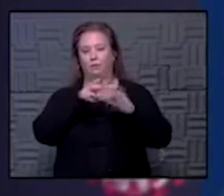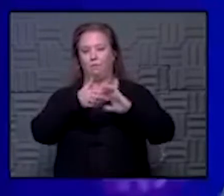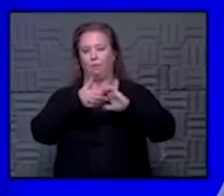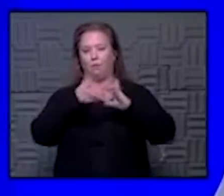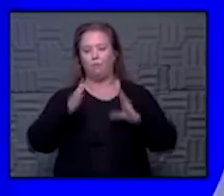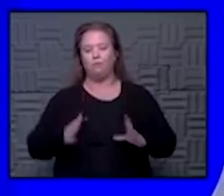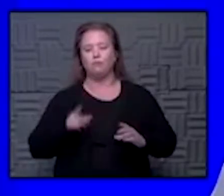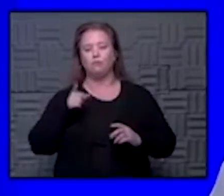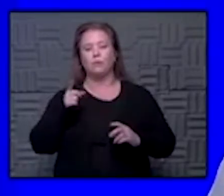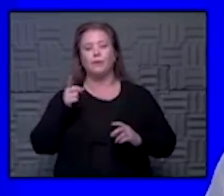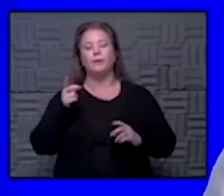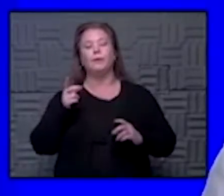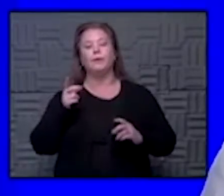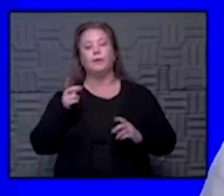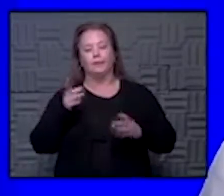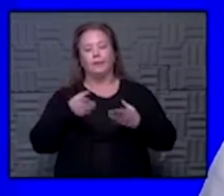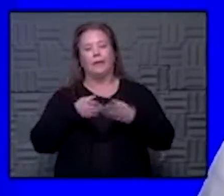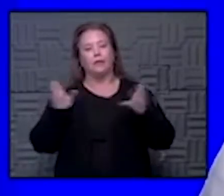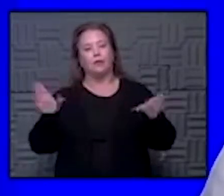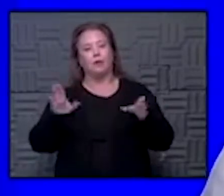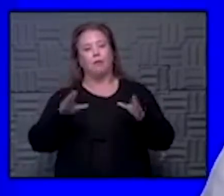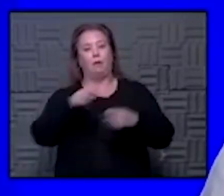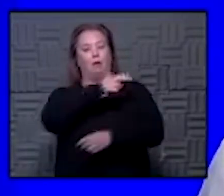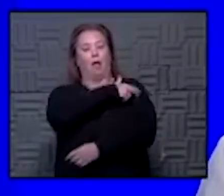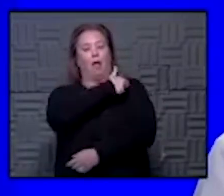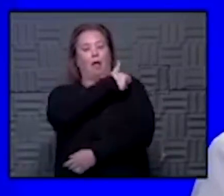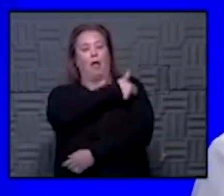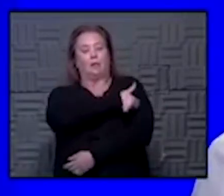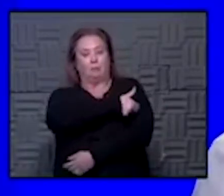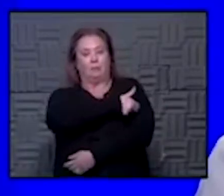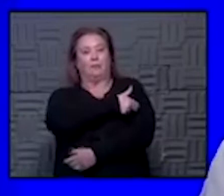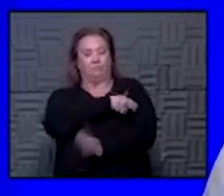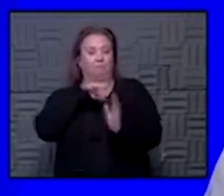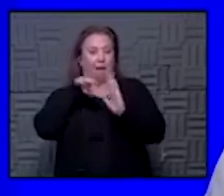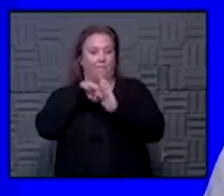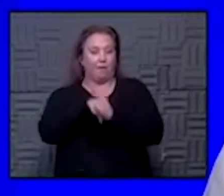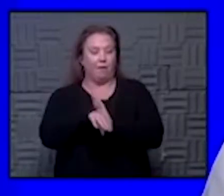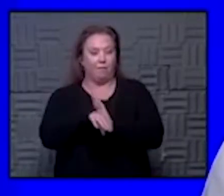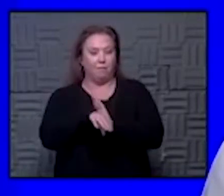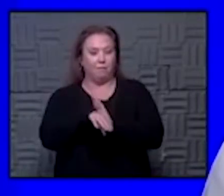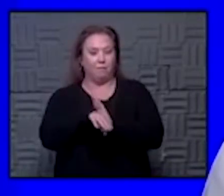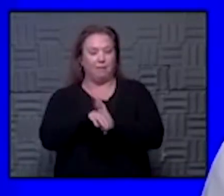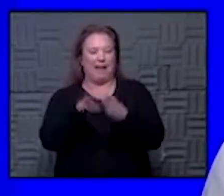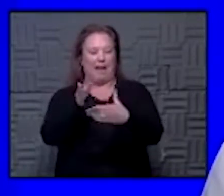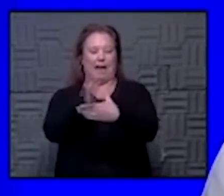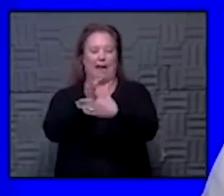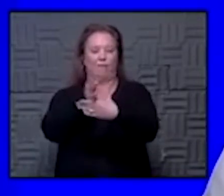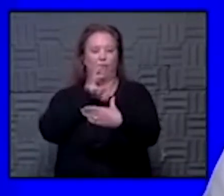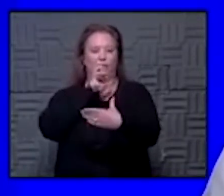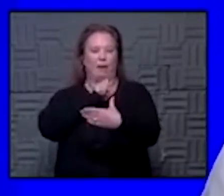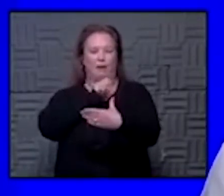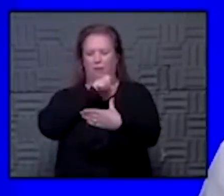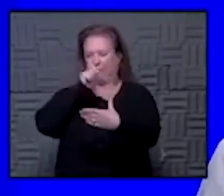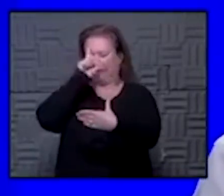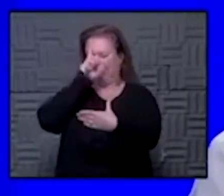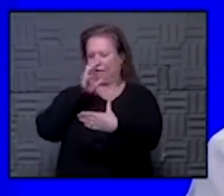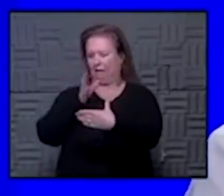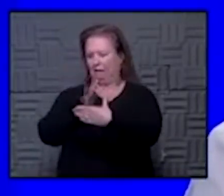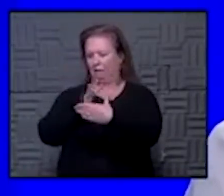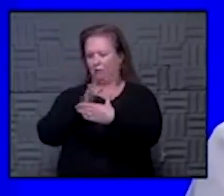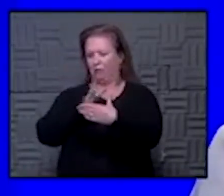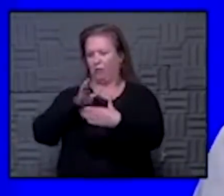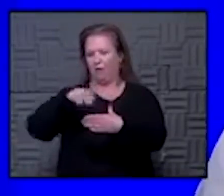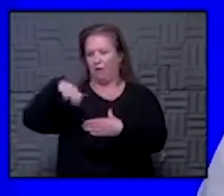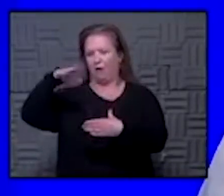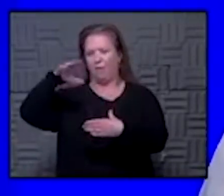Lemasters, that overall the hospitalizations have gone down in the average age. I think it was in the